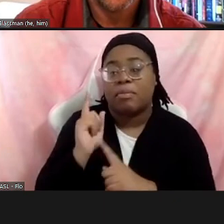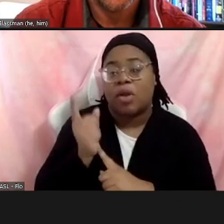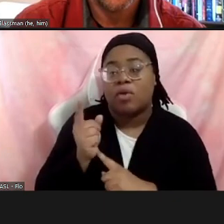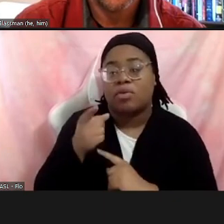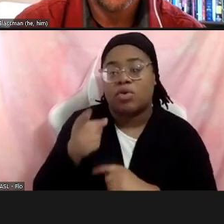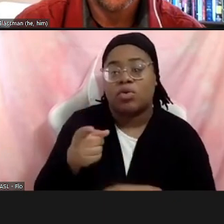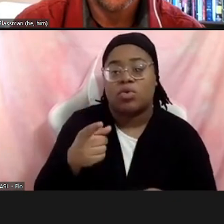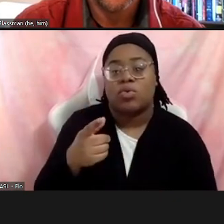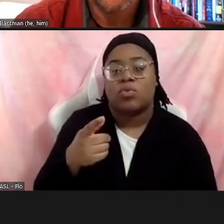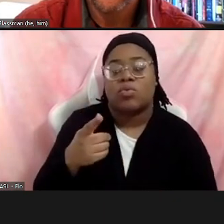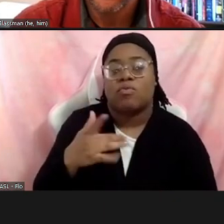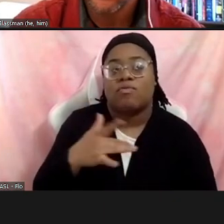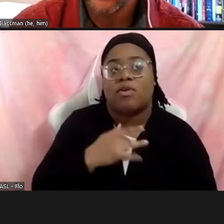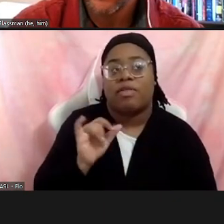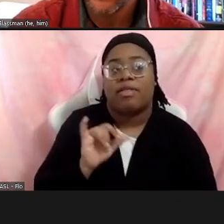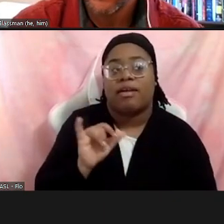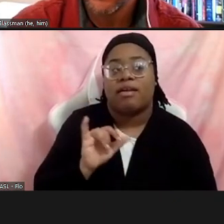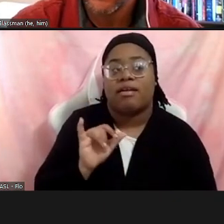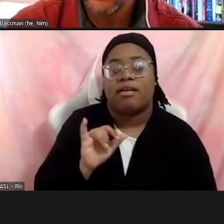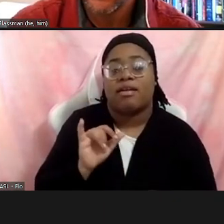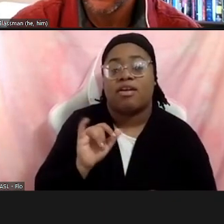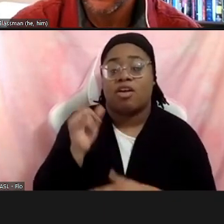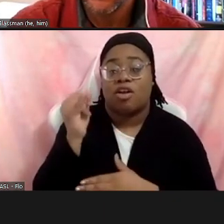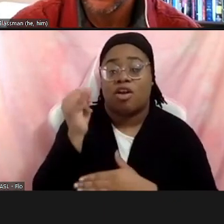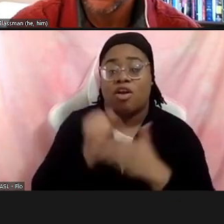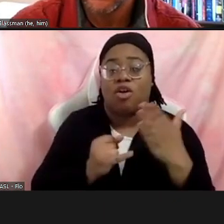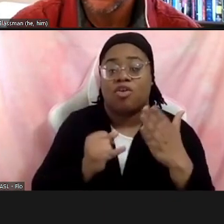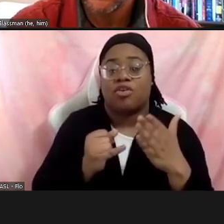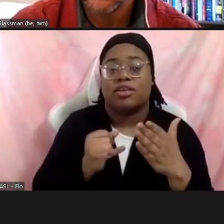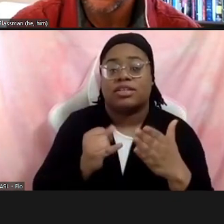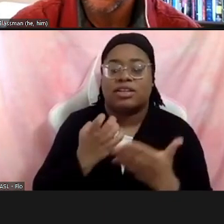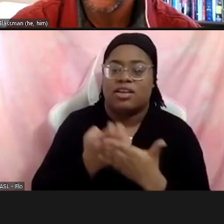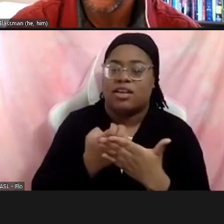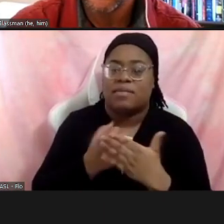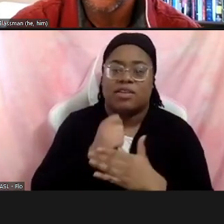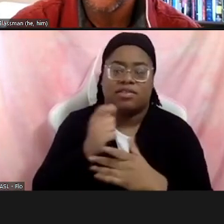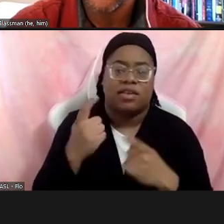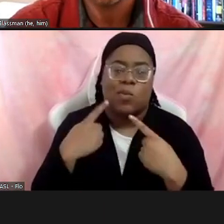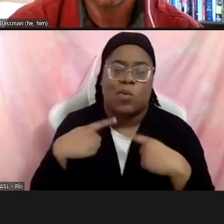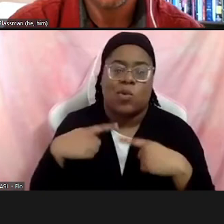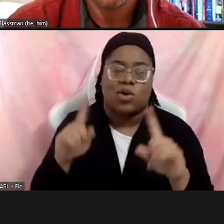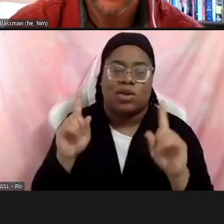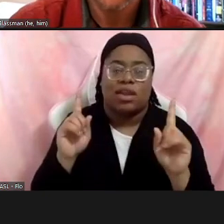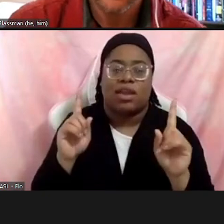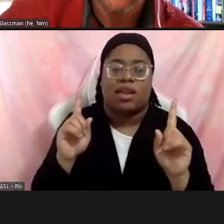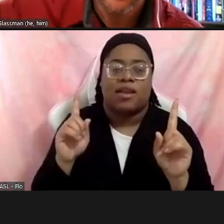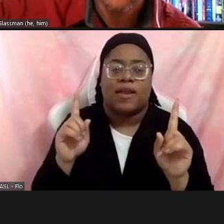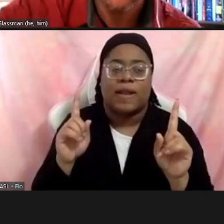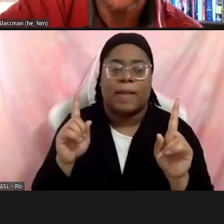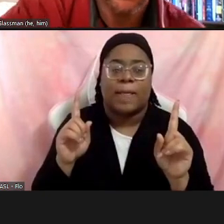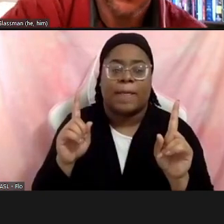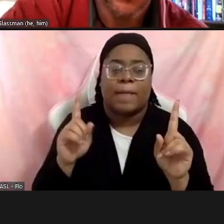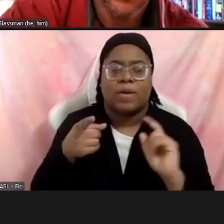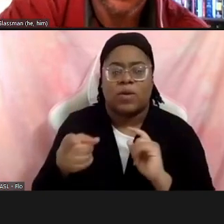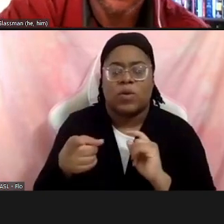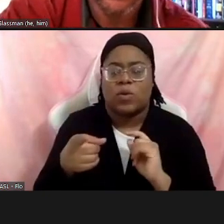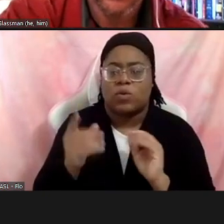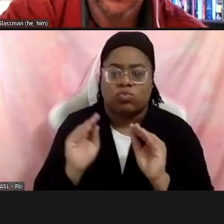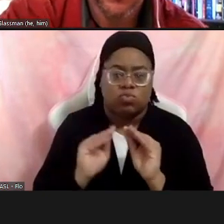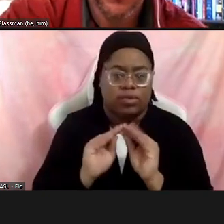felt like the art economies that are not working, you were so